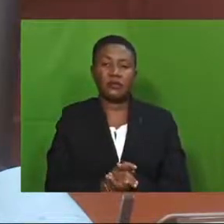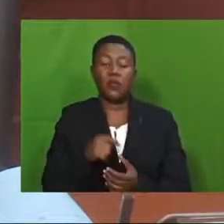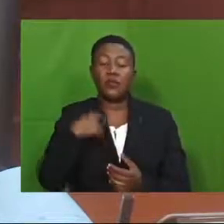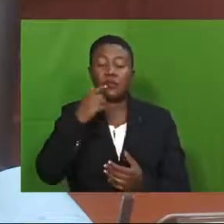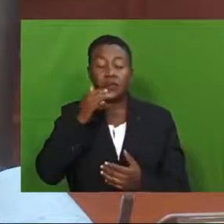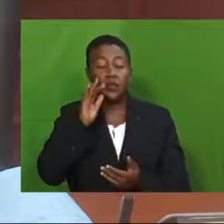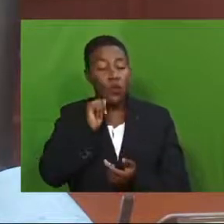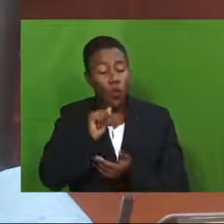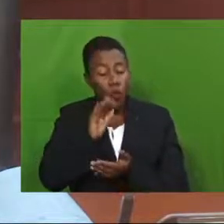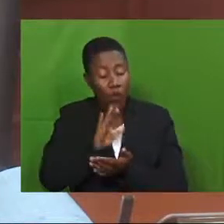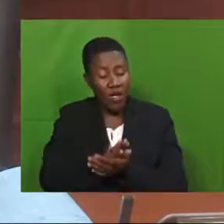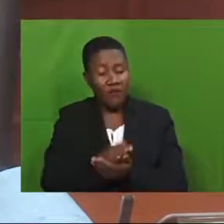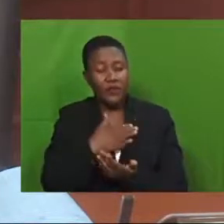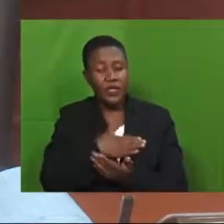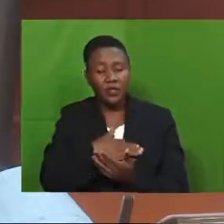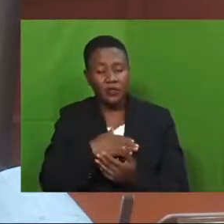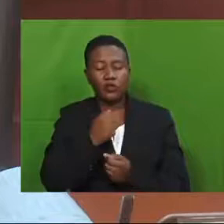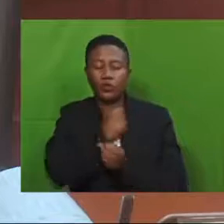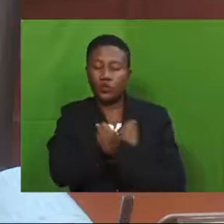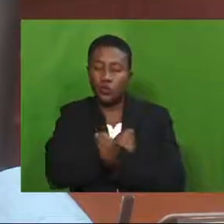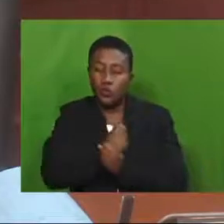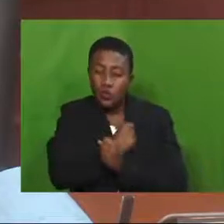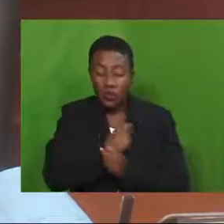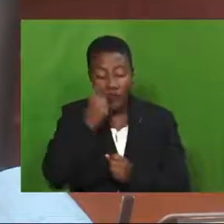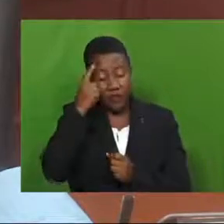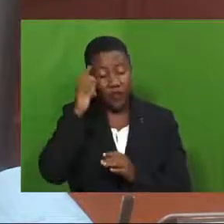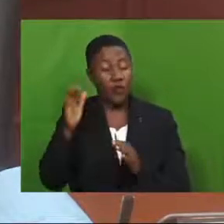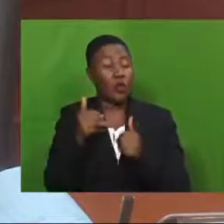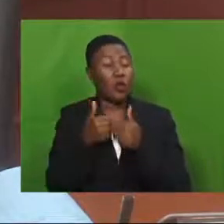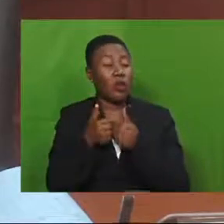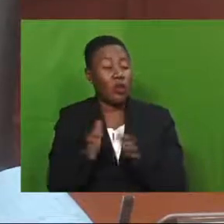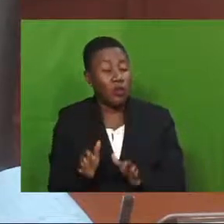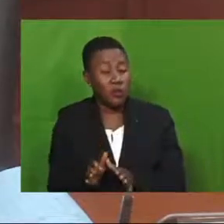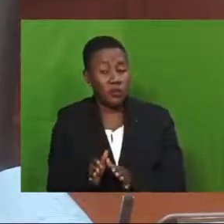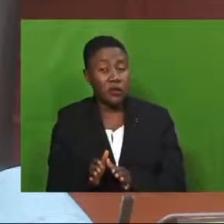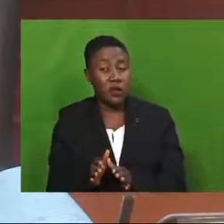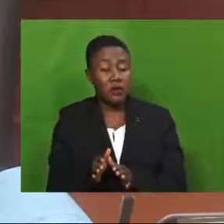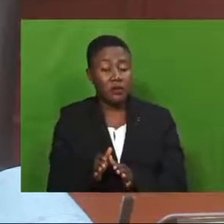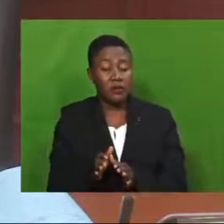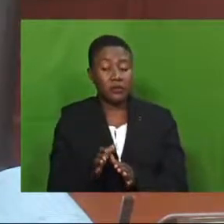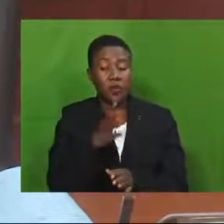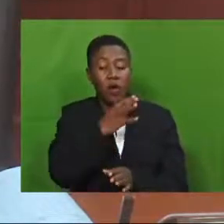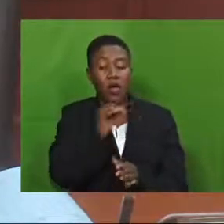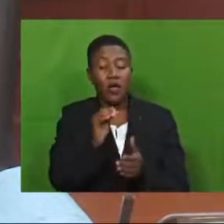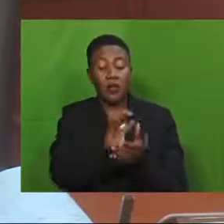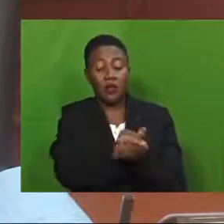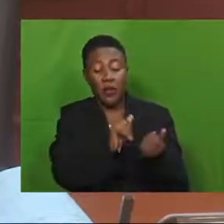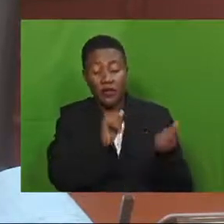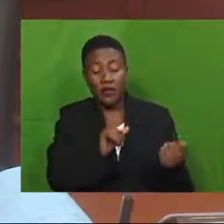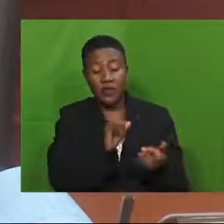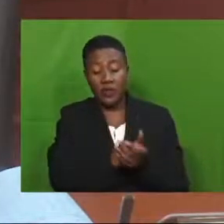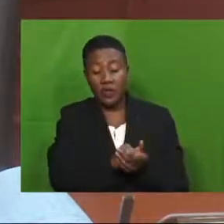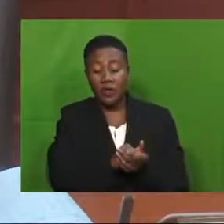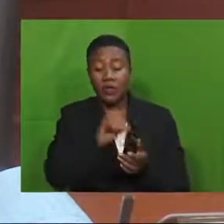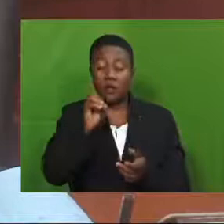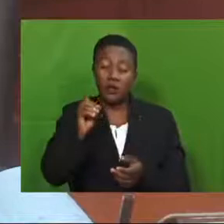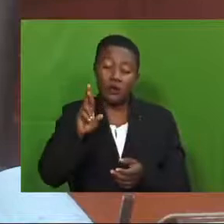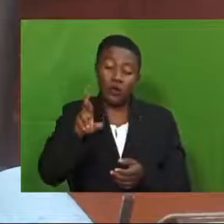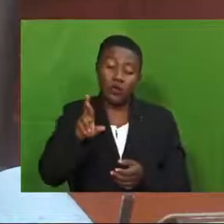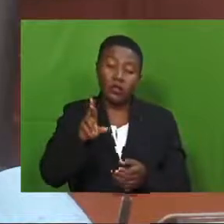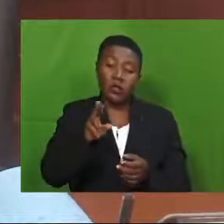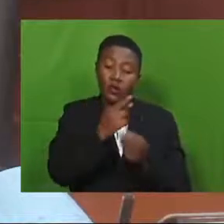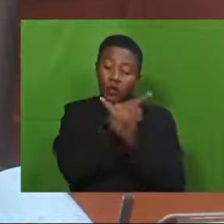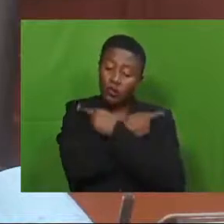accept the lost, fortitude to accept it, and trust that he is resting in the bosom of his